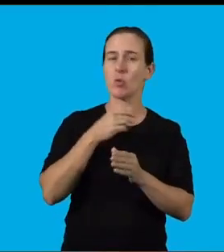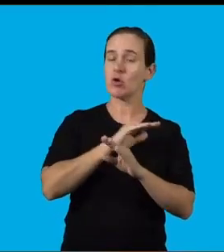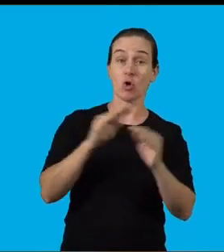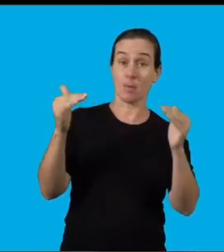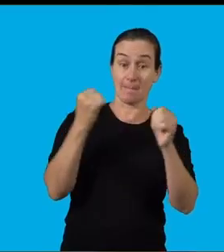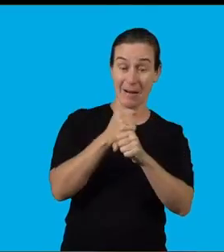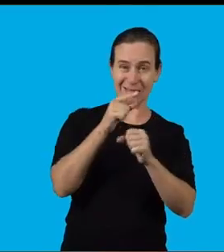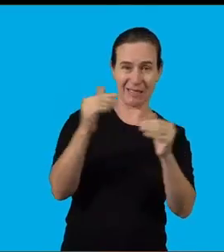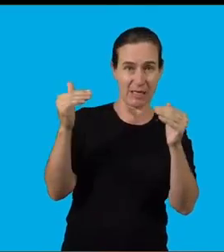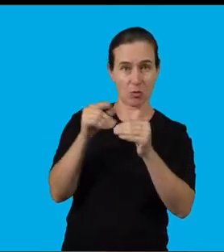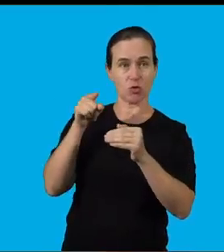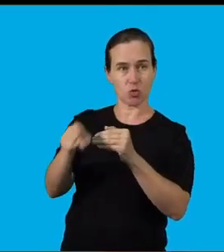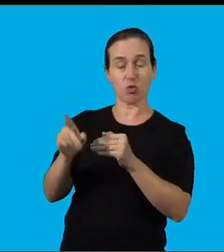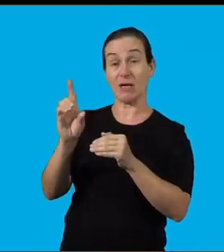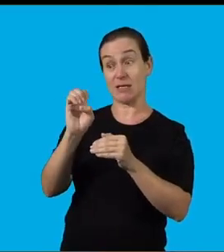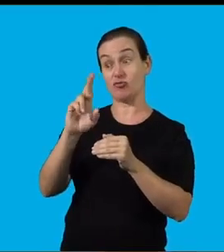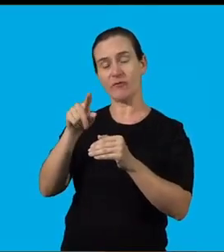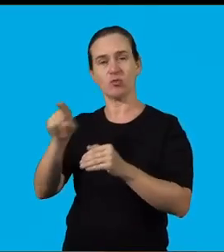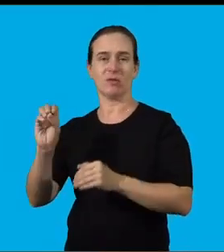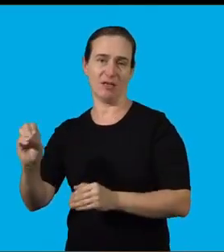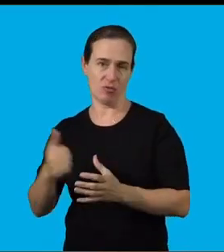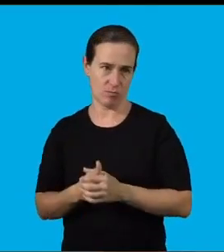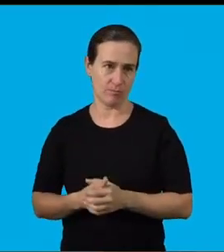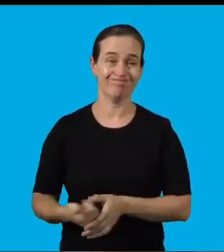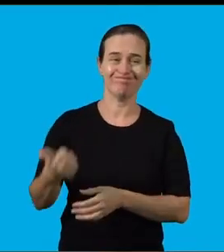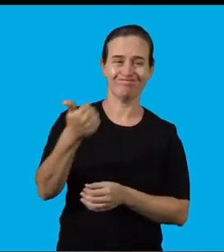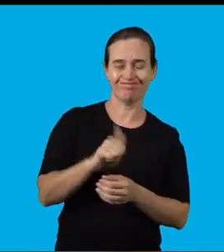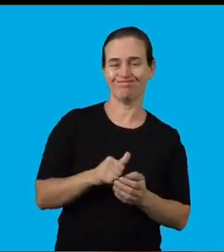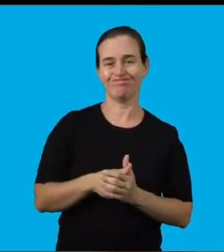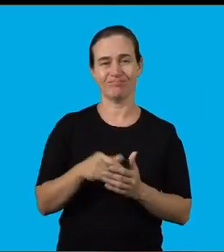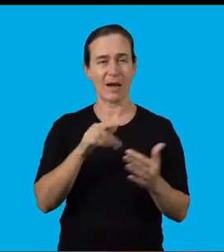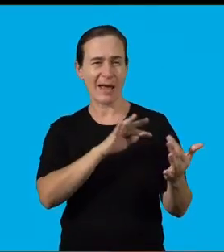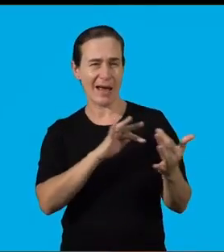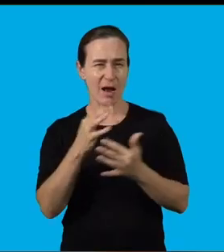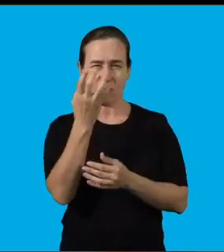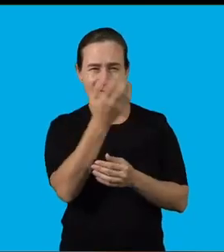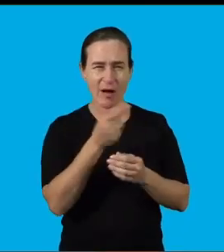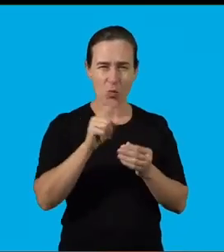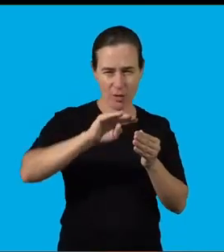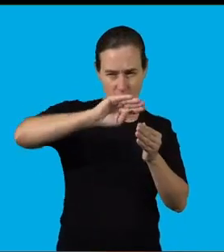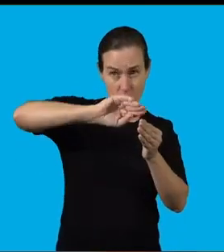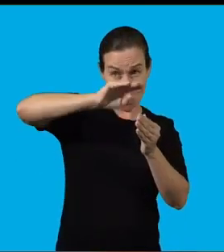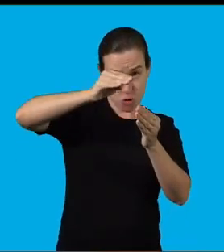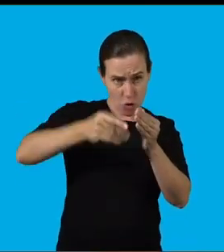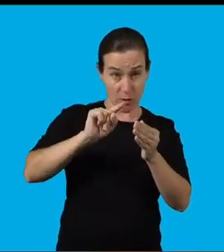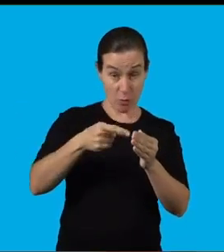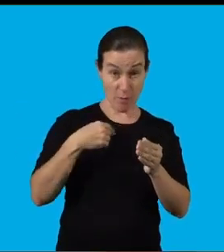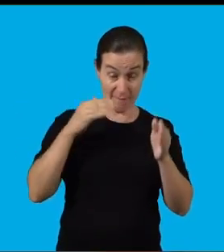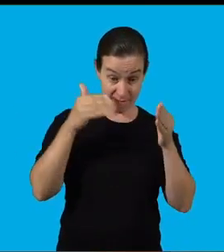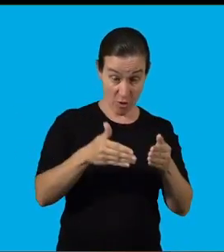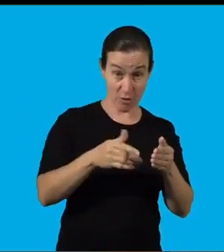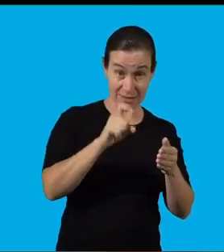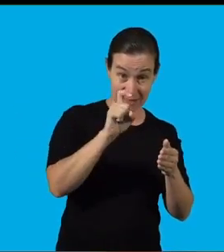points and for getting to equate the derivative to 0. This is all the concepts we will touch on. And look at how to find the turning points by